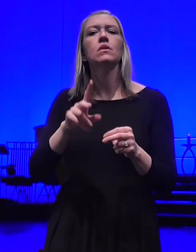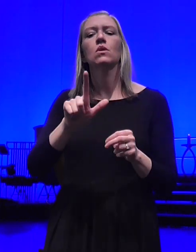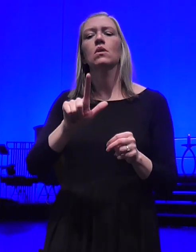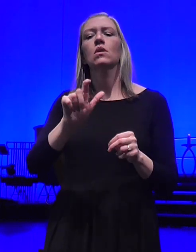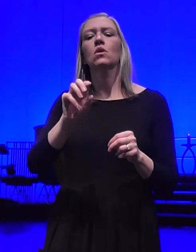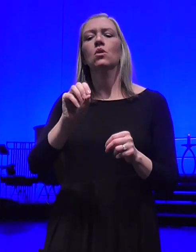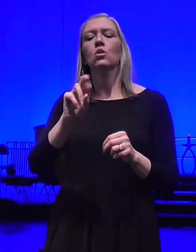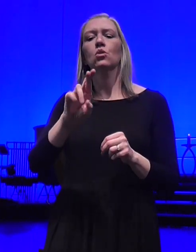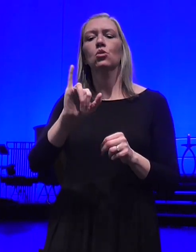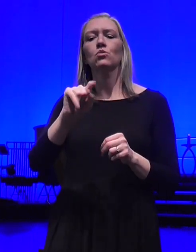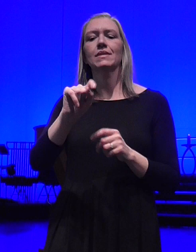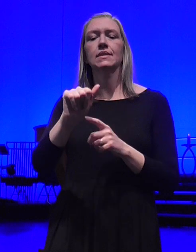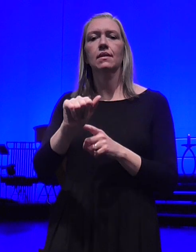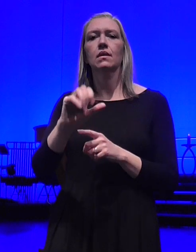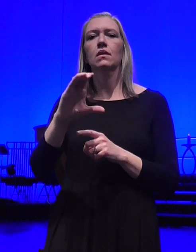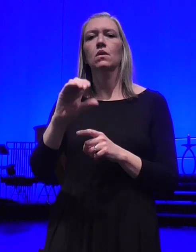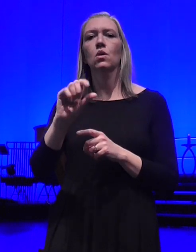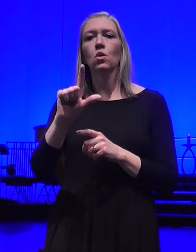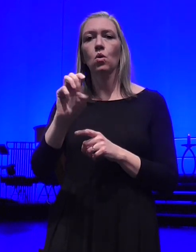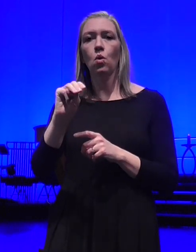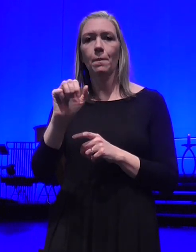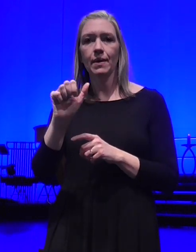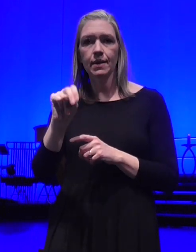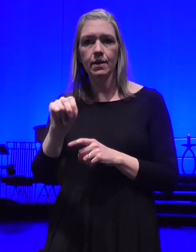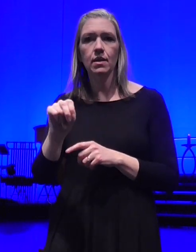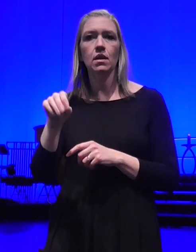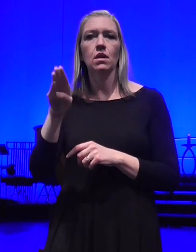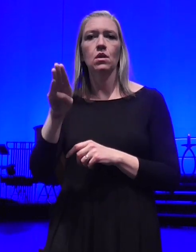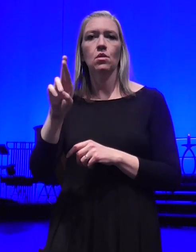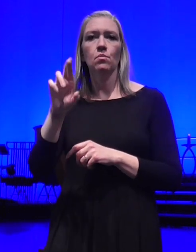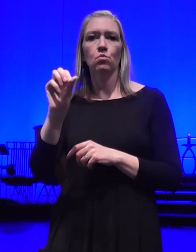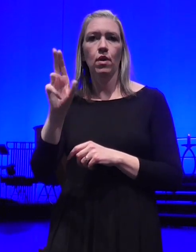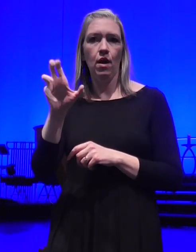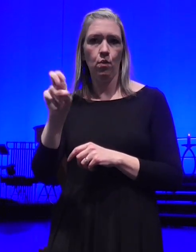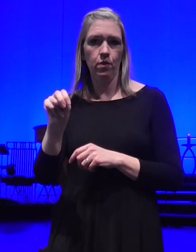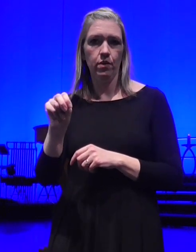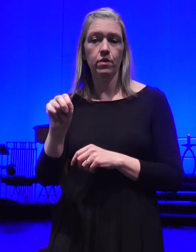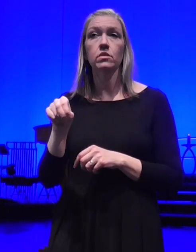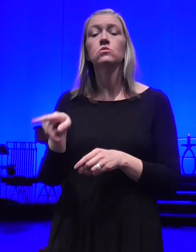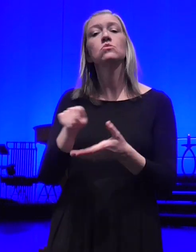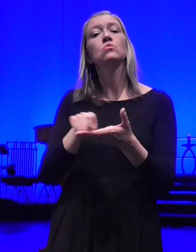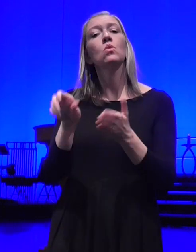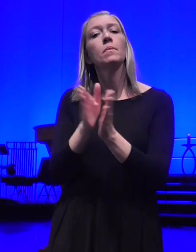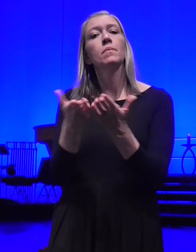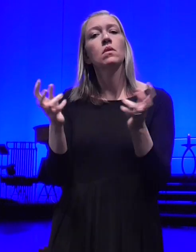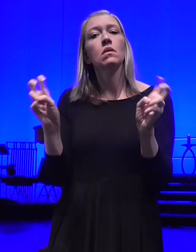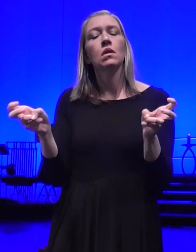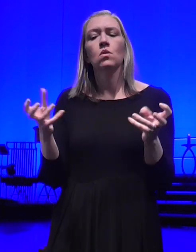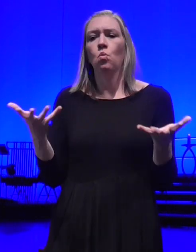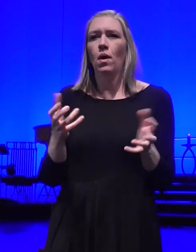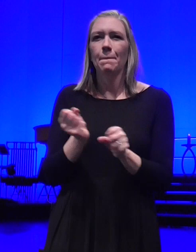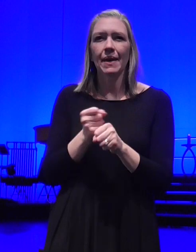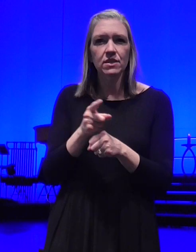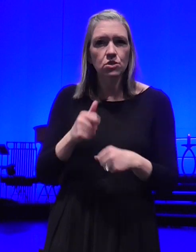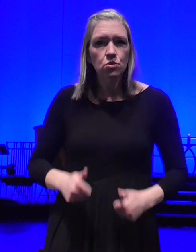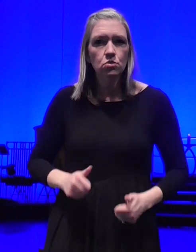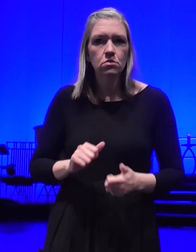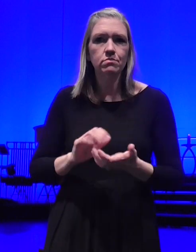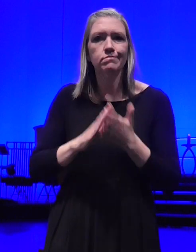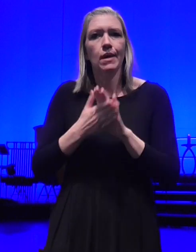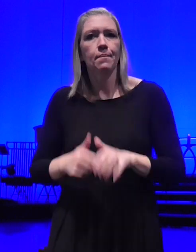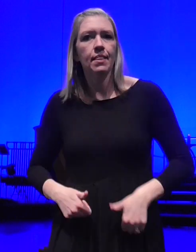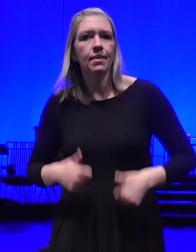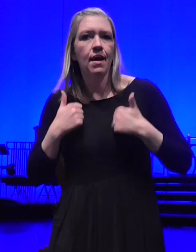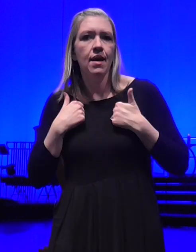Loretta Coleman Brown. And she has written a book called What Makes You Come Alive, A Spiritual Walk with